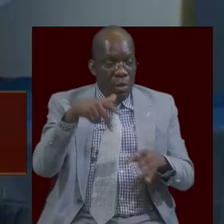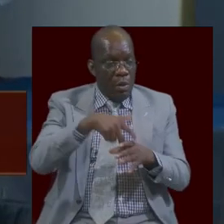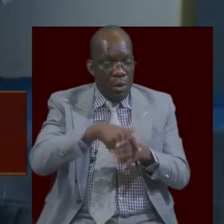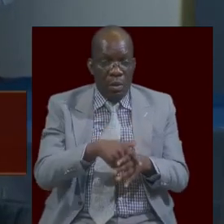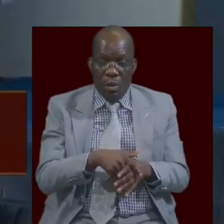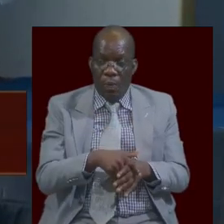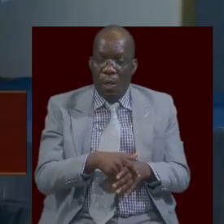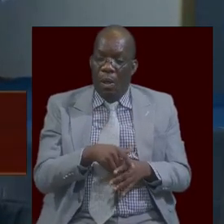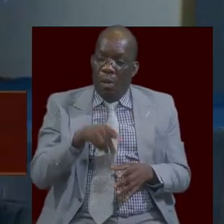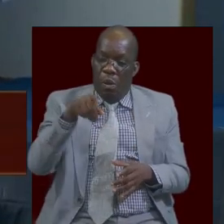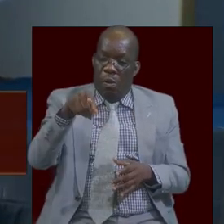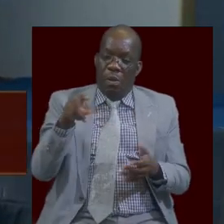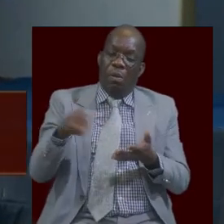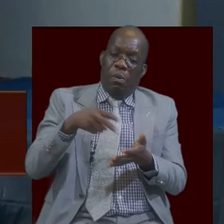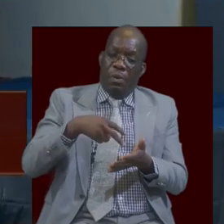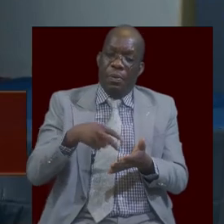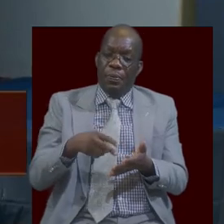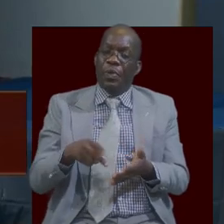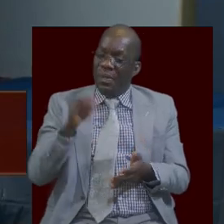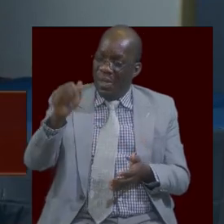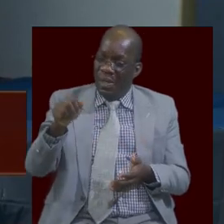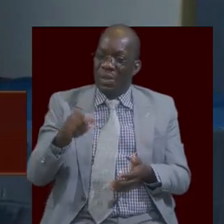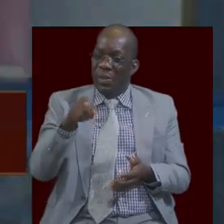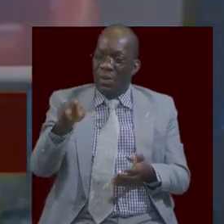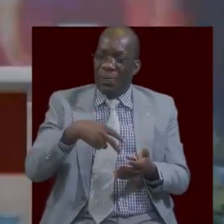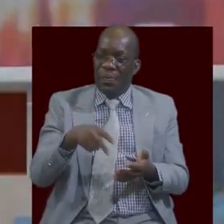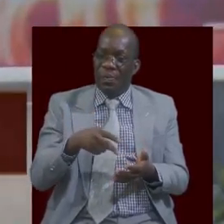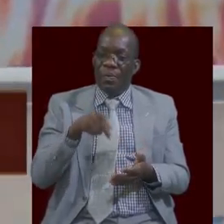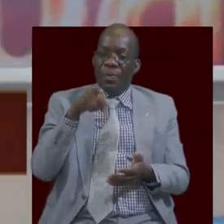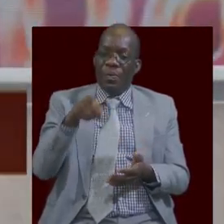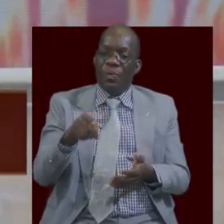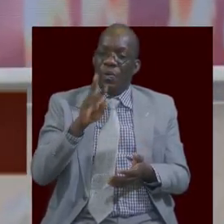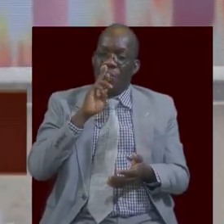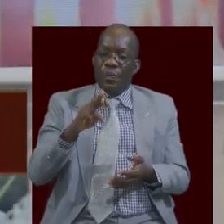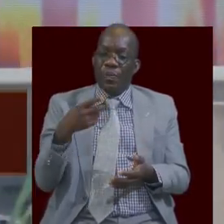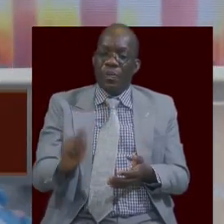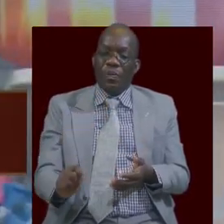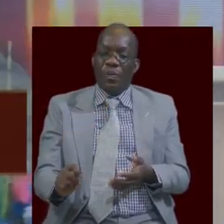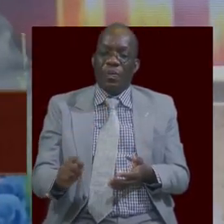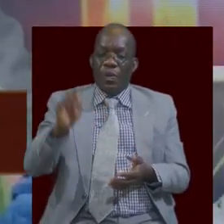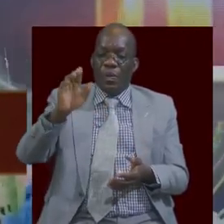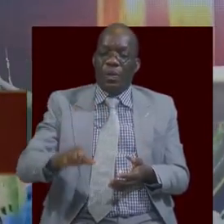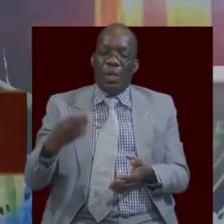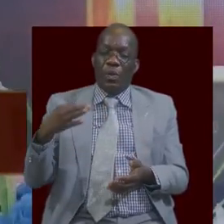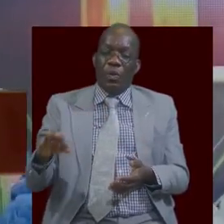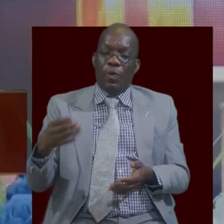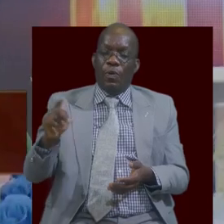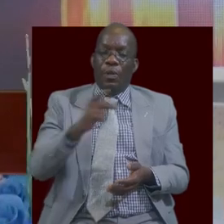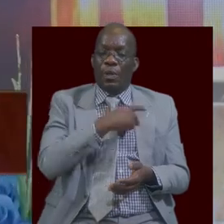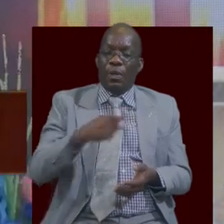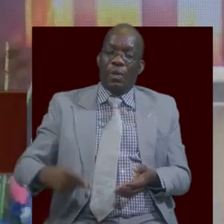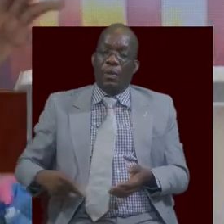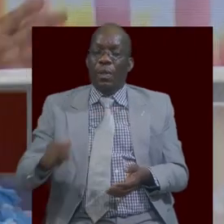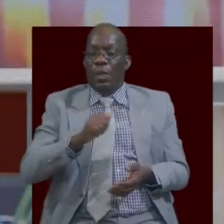Didn't you read? Of course you read. You are the kid of the king, a child of the